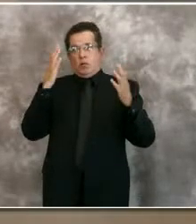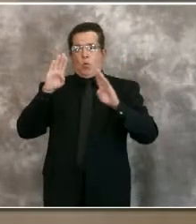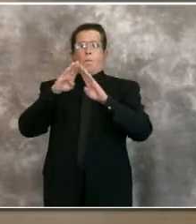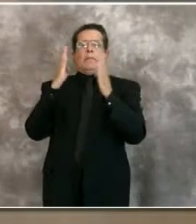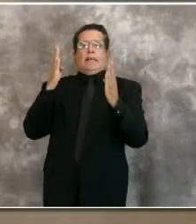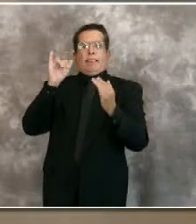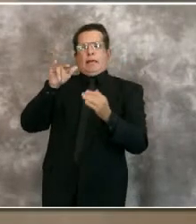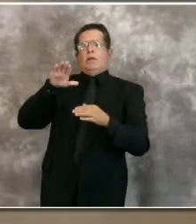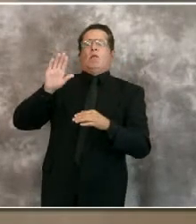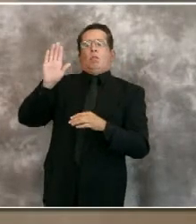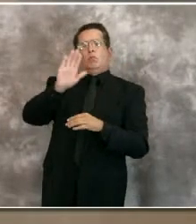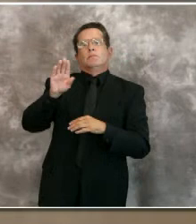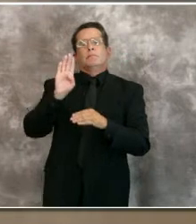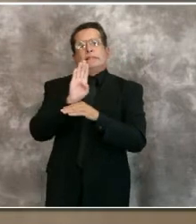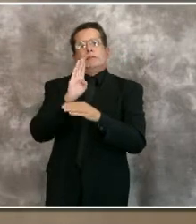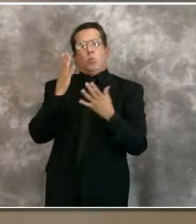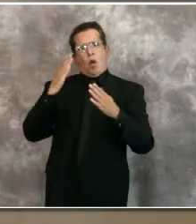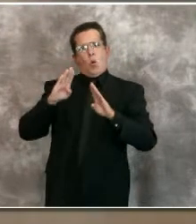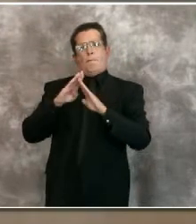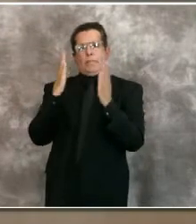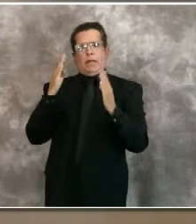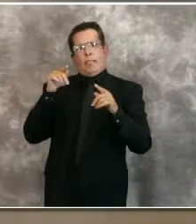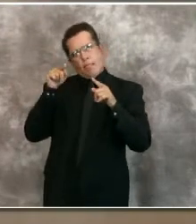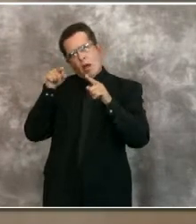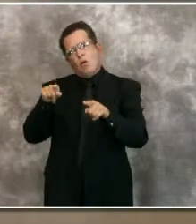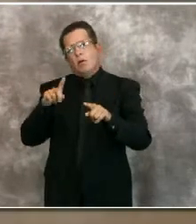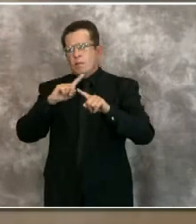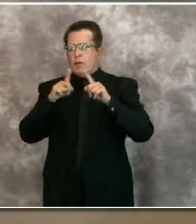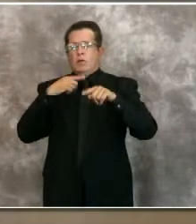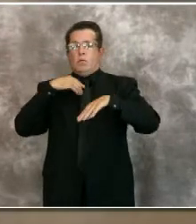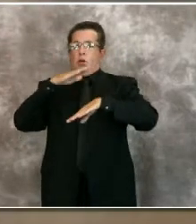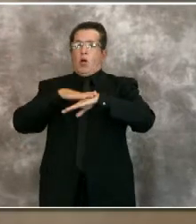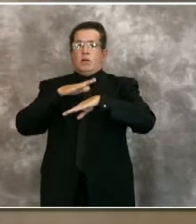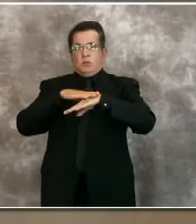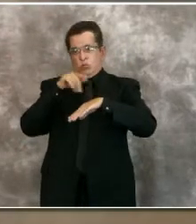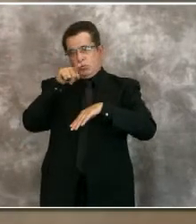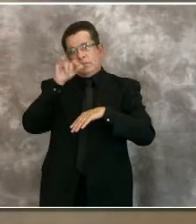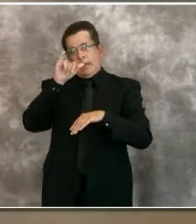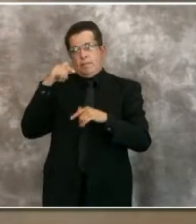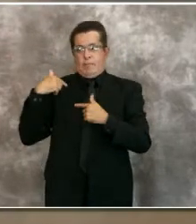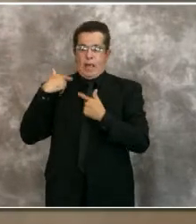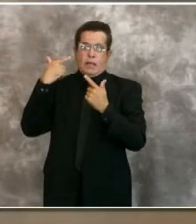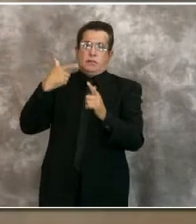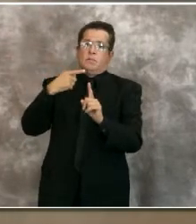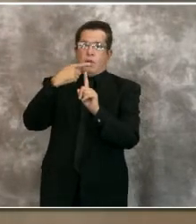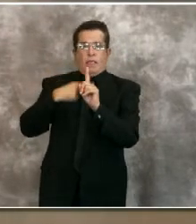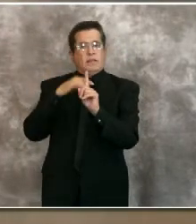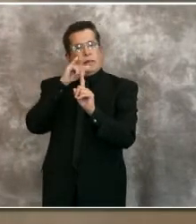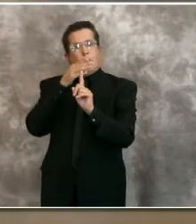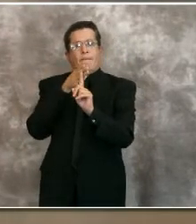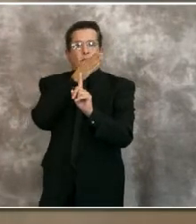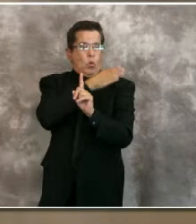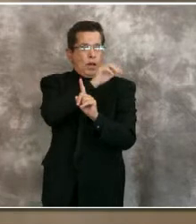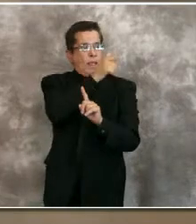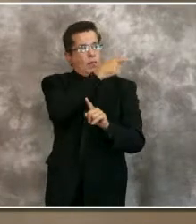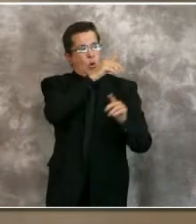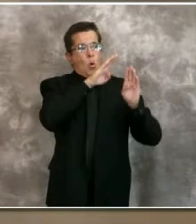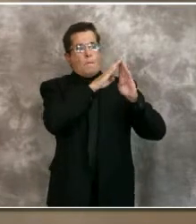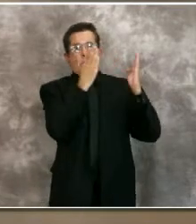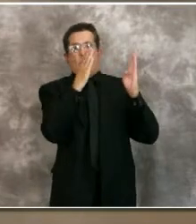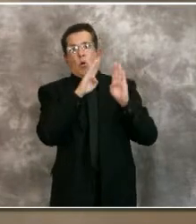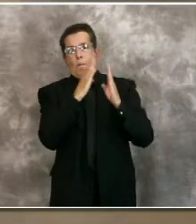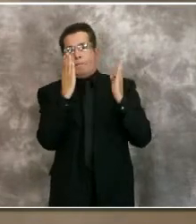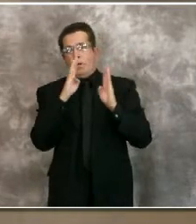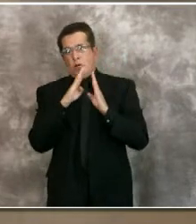reopening of these services, but as we have cautioned throughout the past month with other reopenings, the fact that